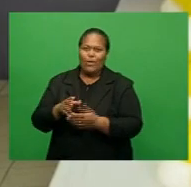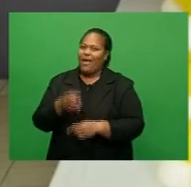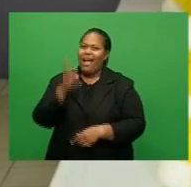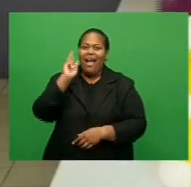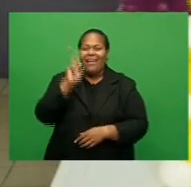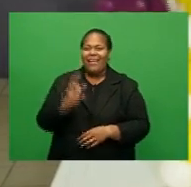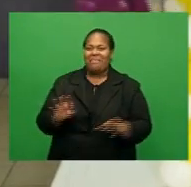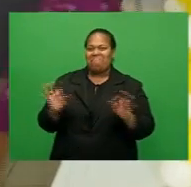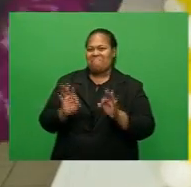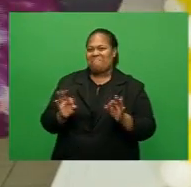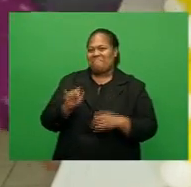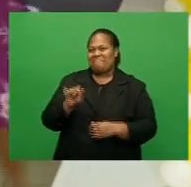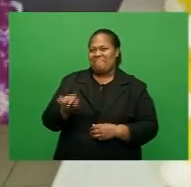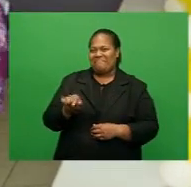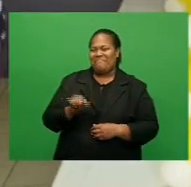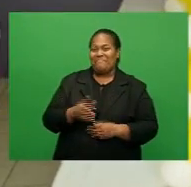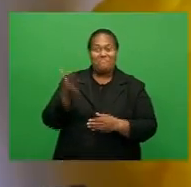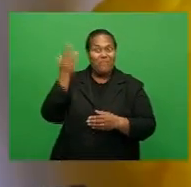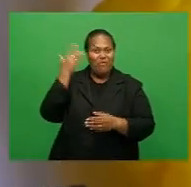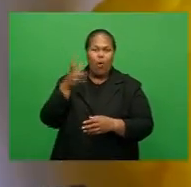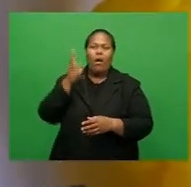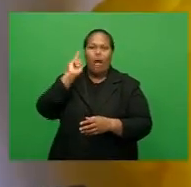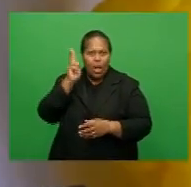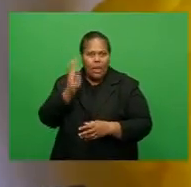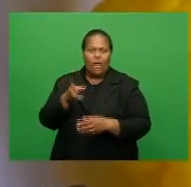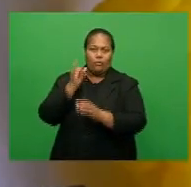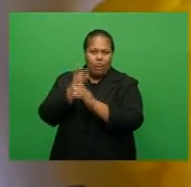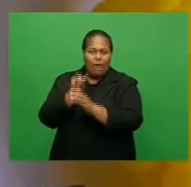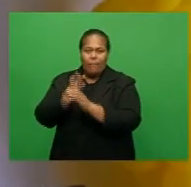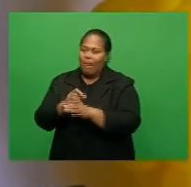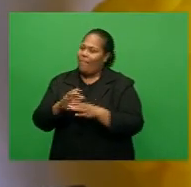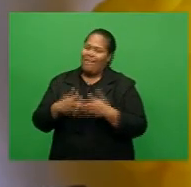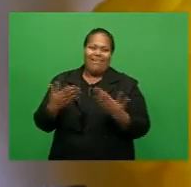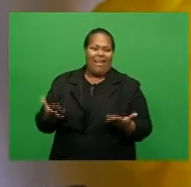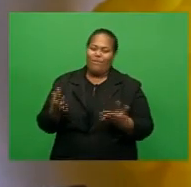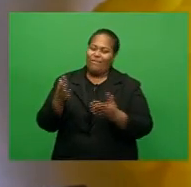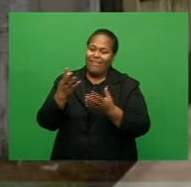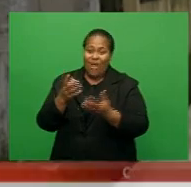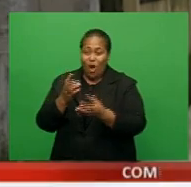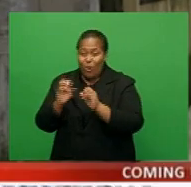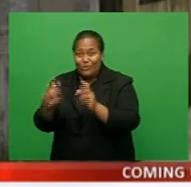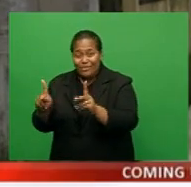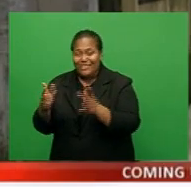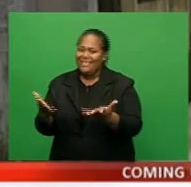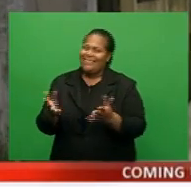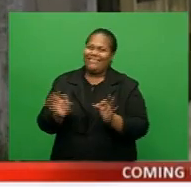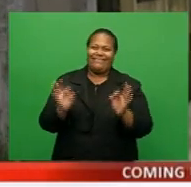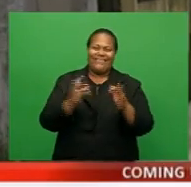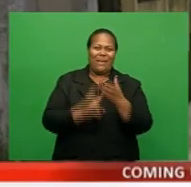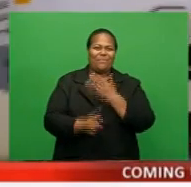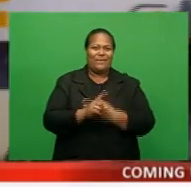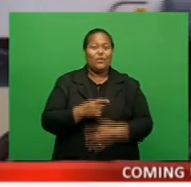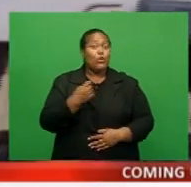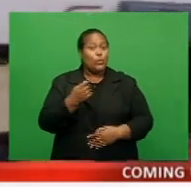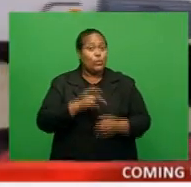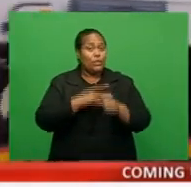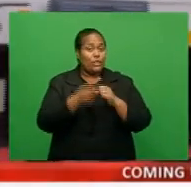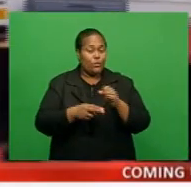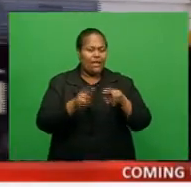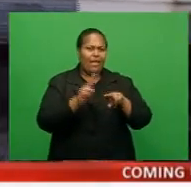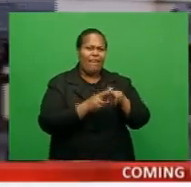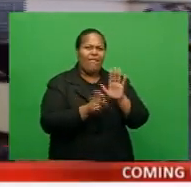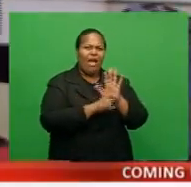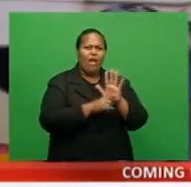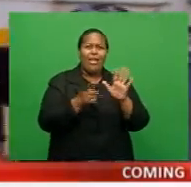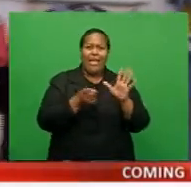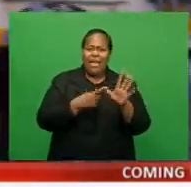reoffended, but that is no longer the case. Apinisawangirdobu, FBC News. Up ahead, FRA sounds out